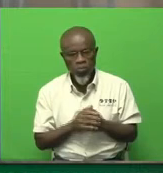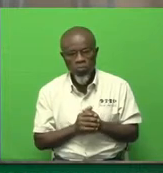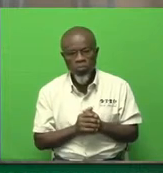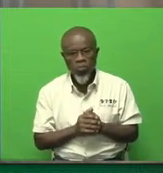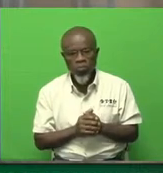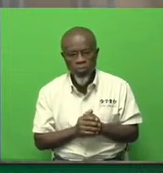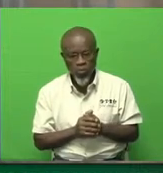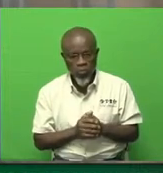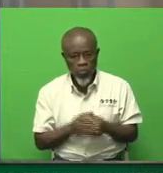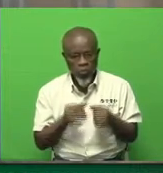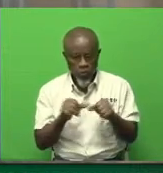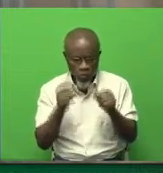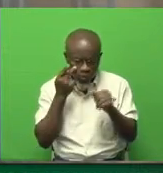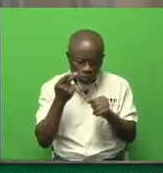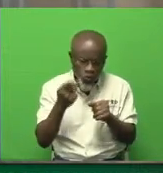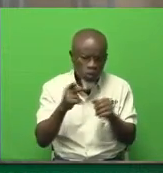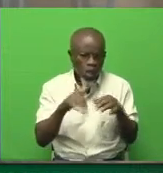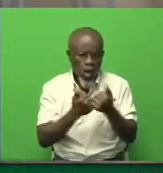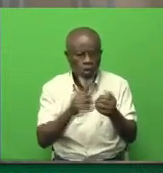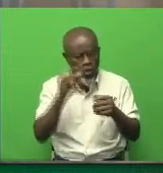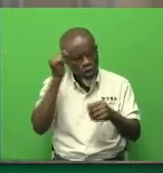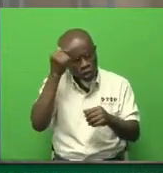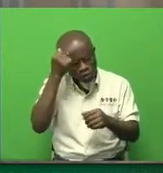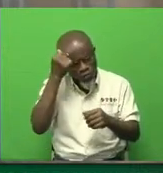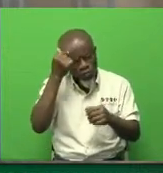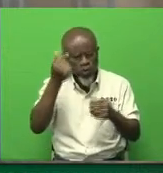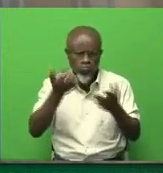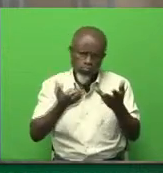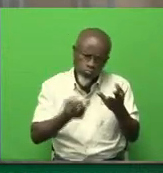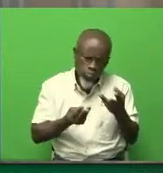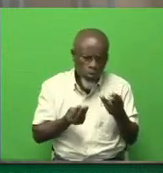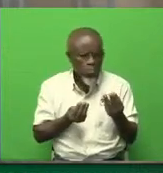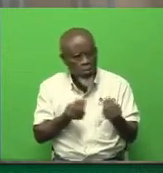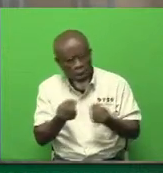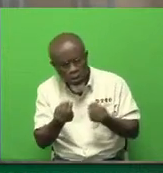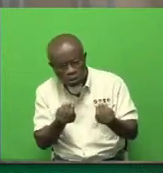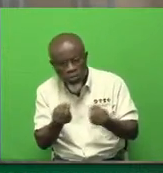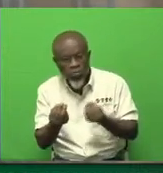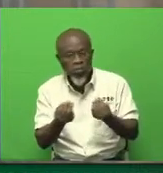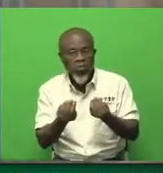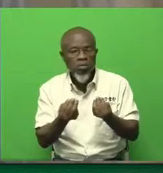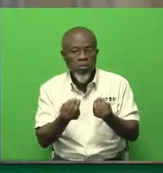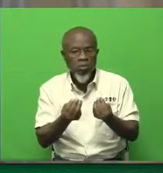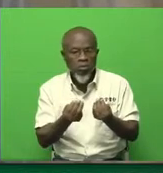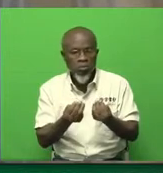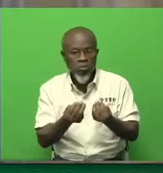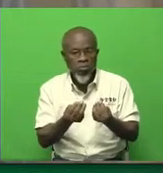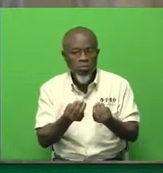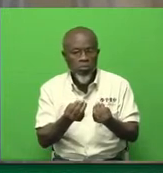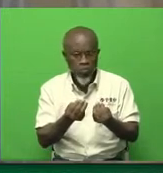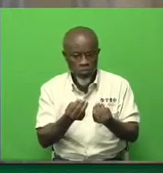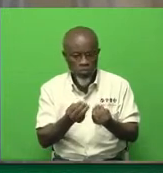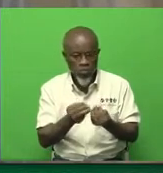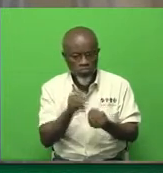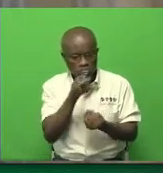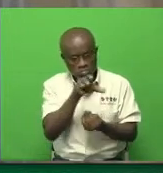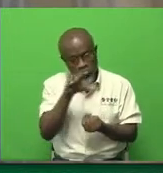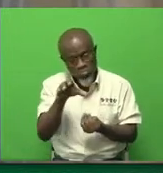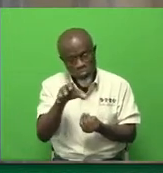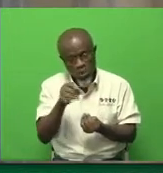and performance of the government these are important indicators okay tells the story about why we are where we are today